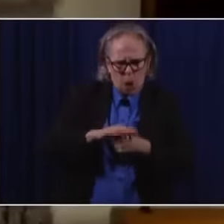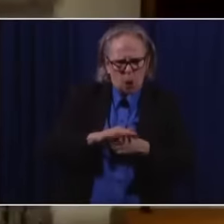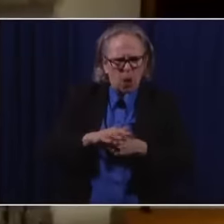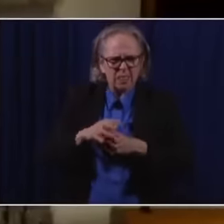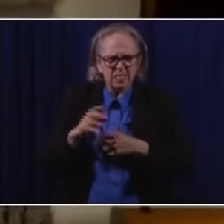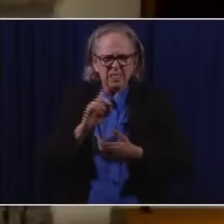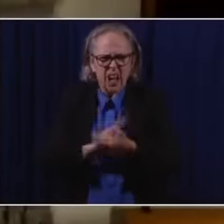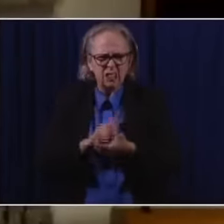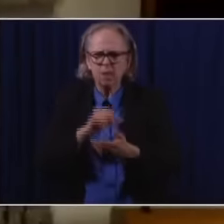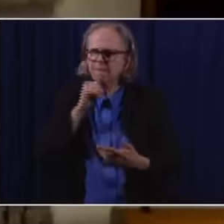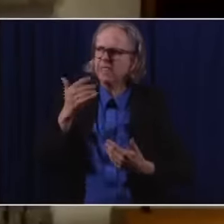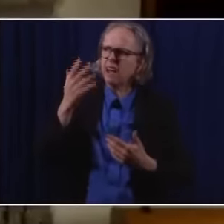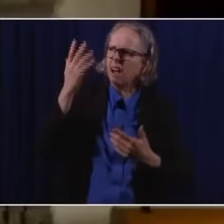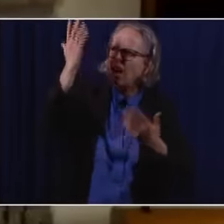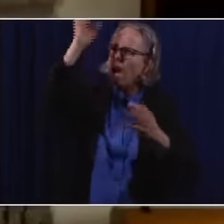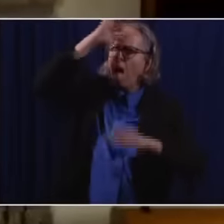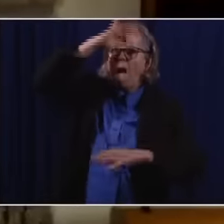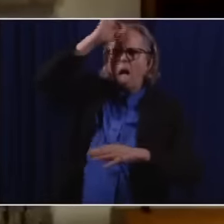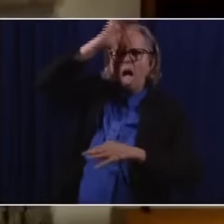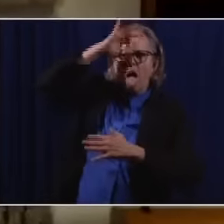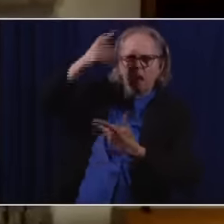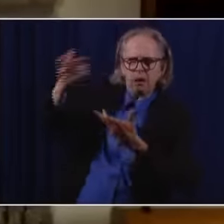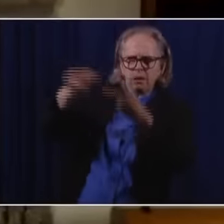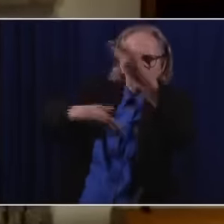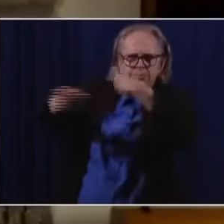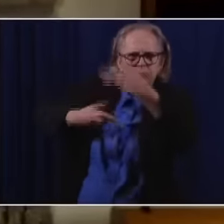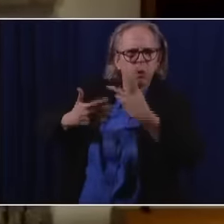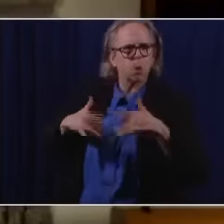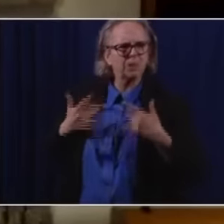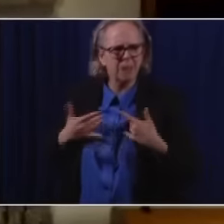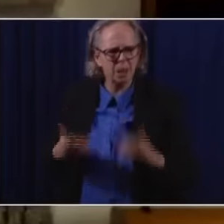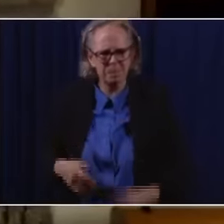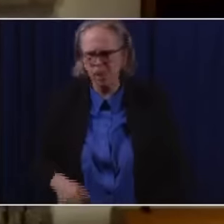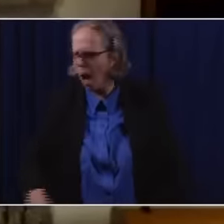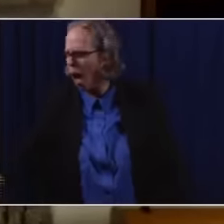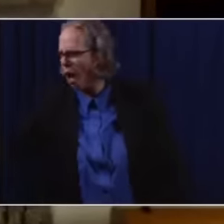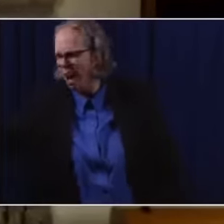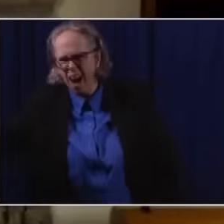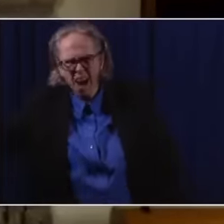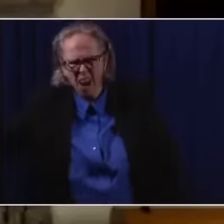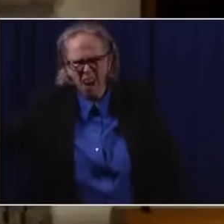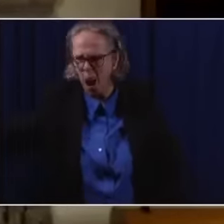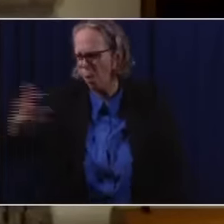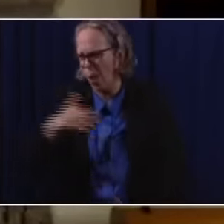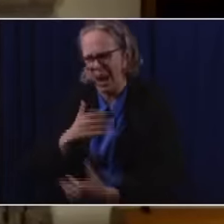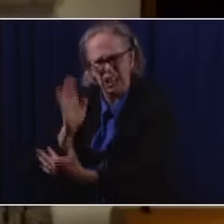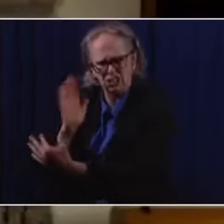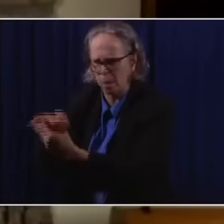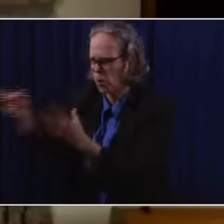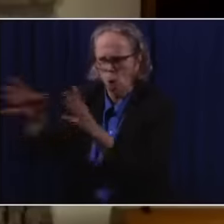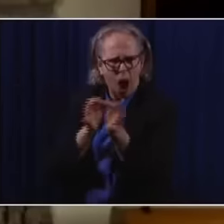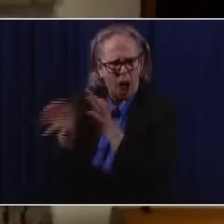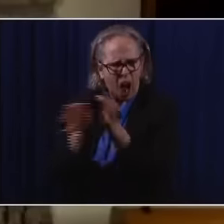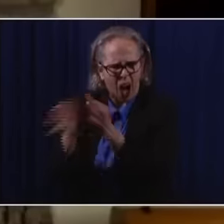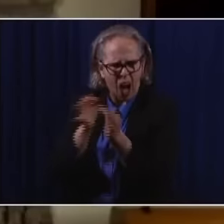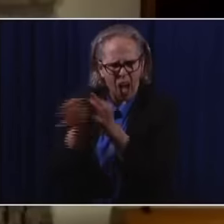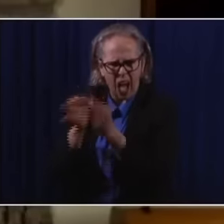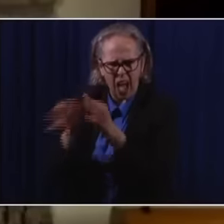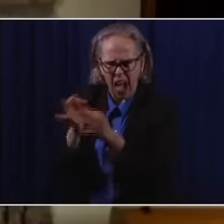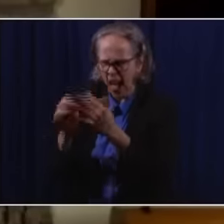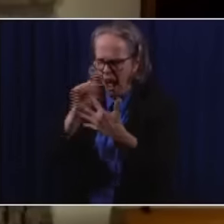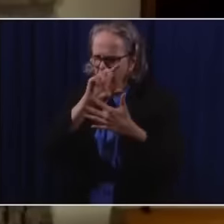great. So I interrupted you a few minutes ago. I asked you to kind of define the zones. Go back and tell us